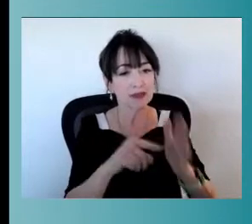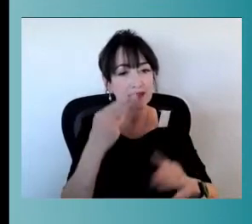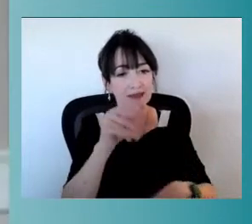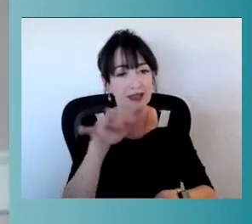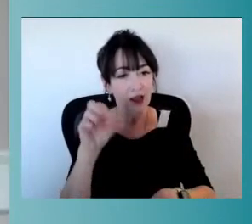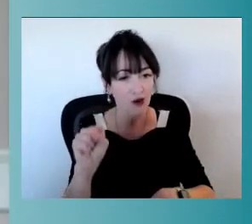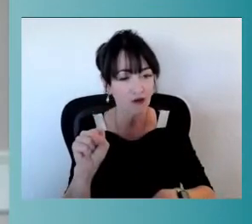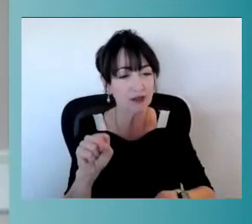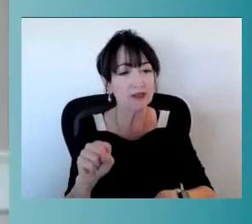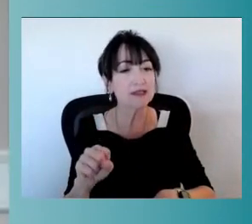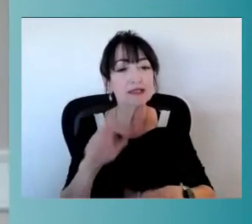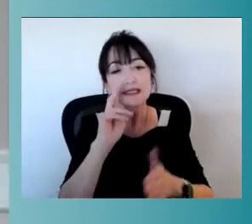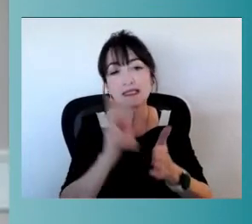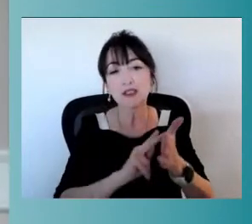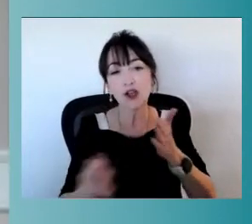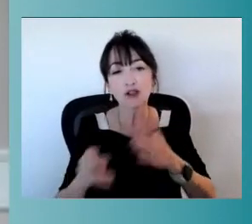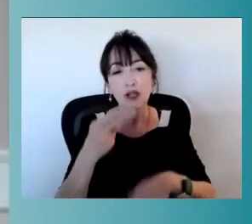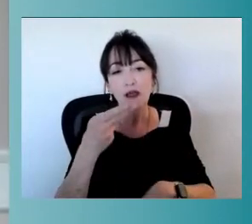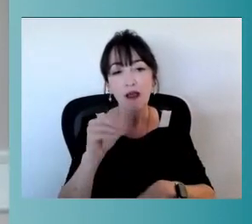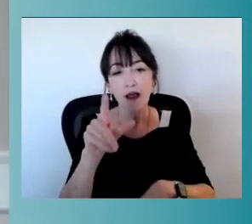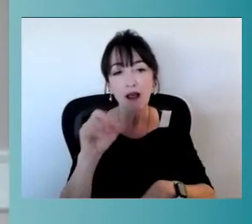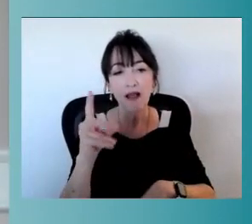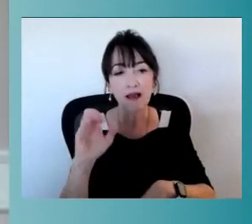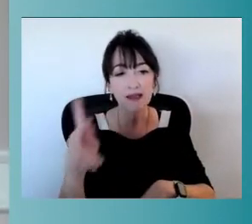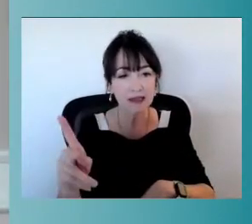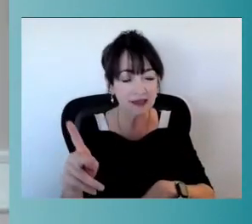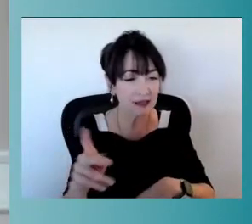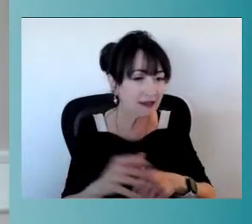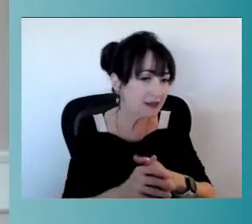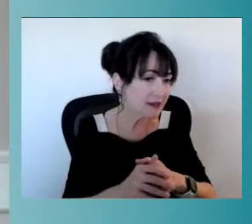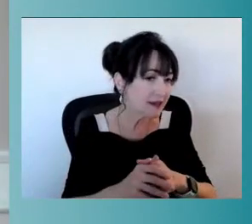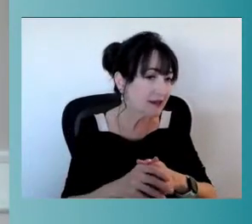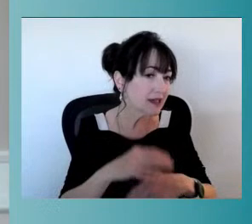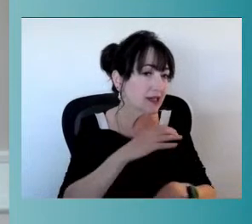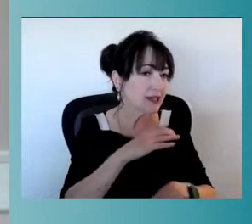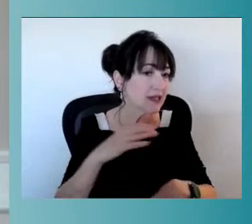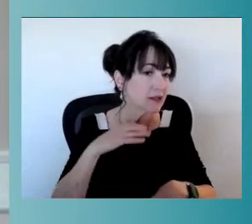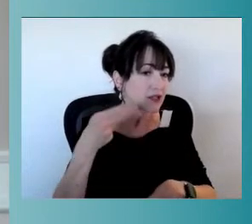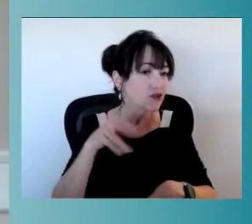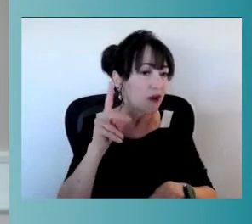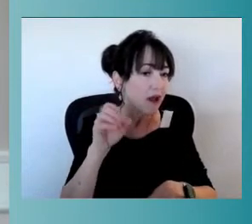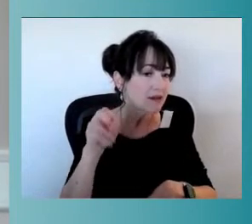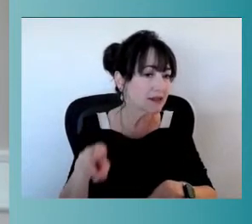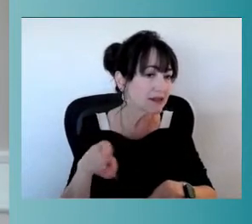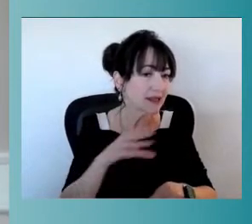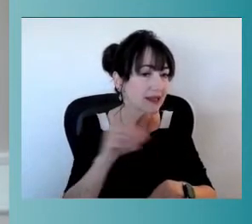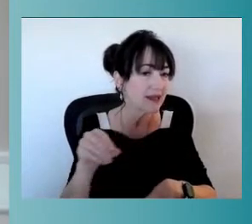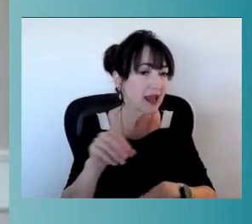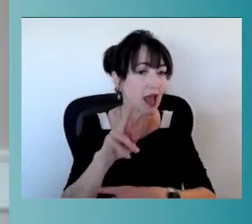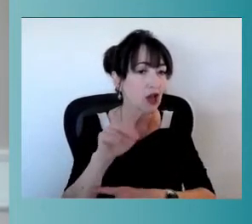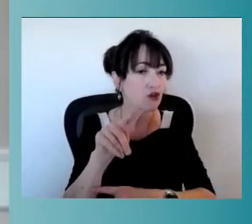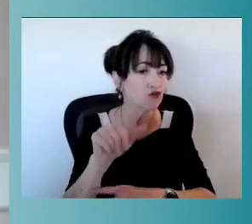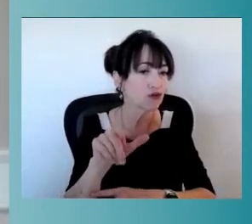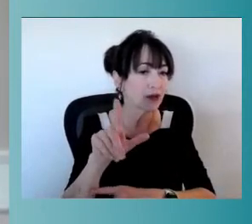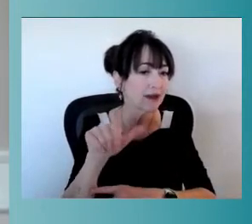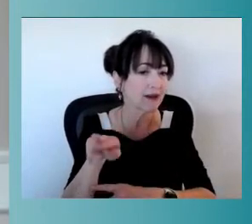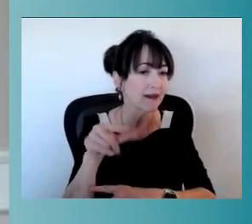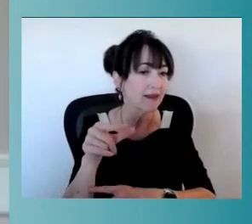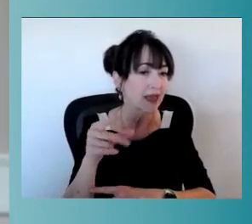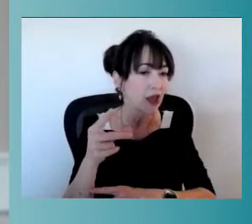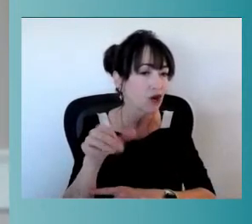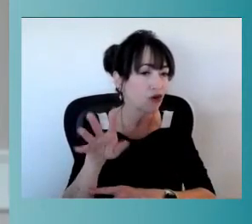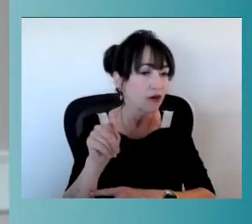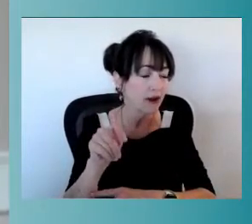Holodick, Secretary Claire DeMatteis, Commissioner Monroe Hudson, and Rita Landgraf, former Secretary of Health and